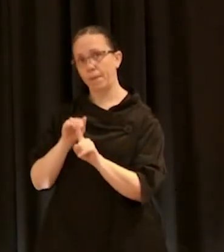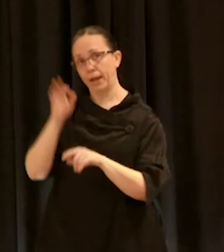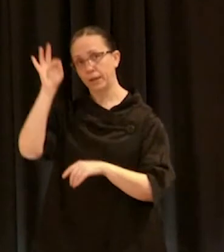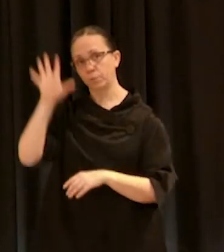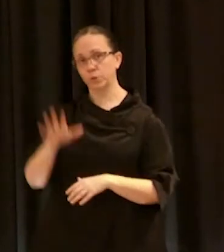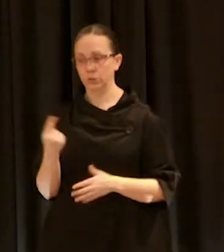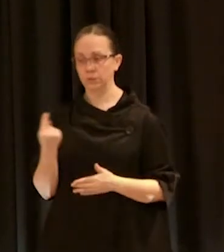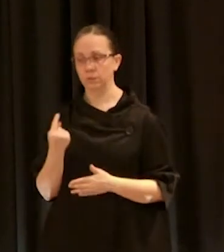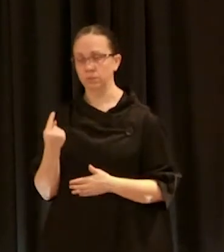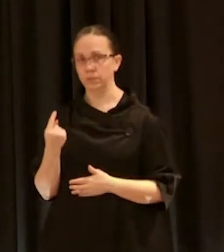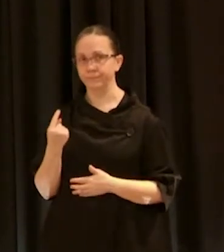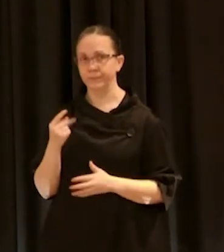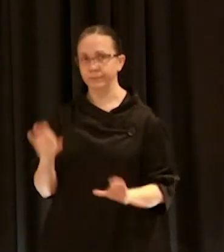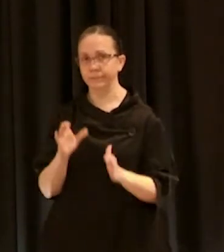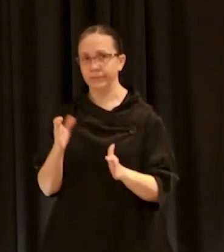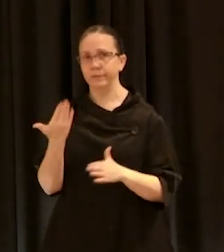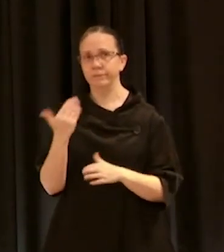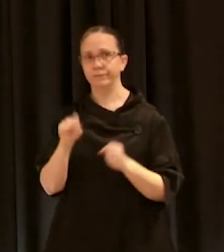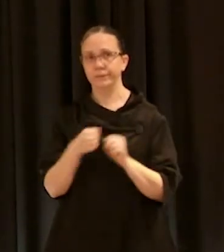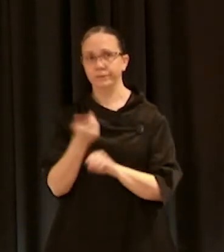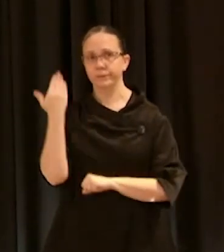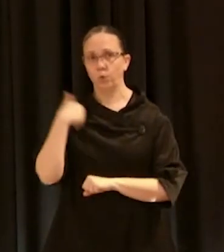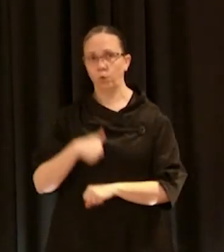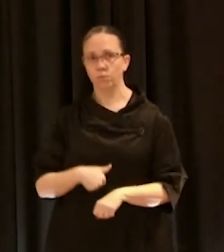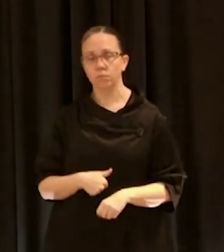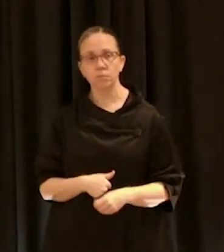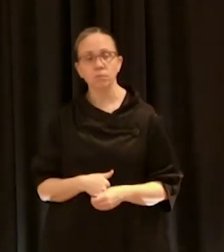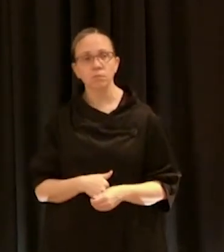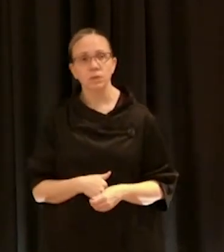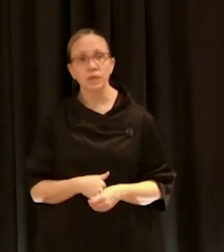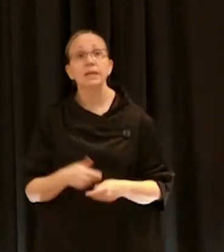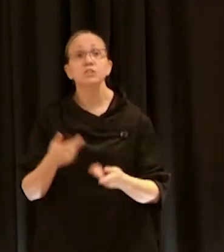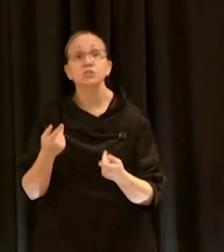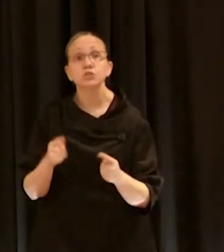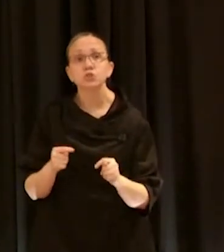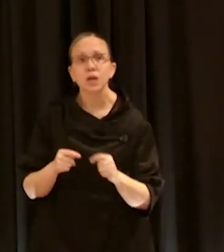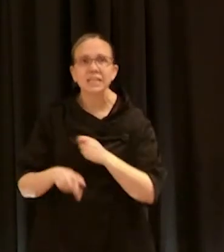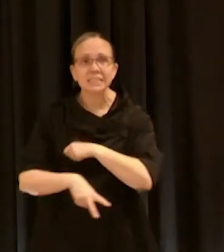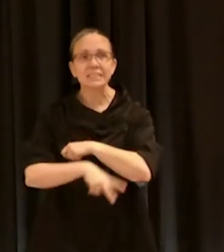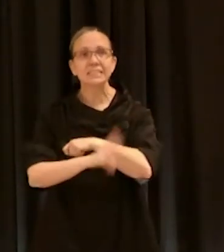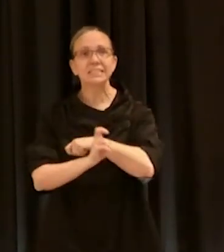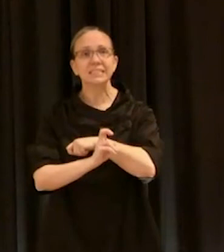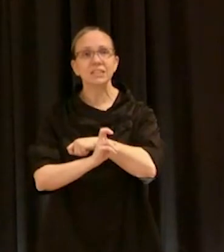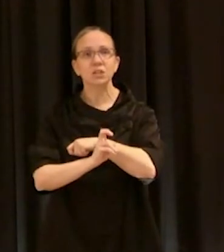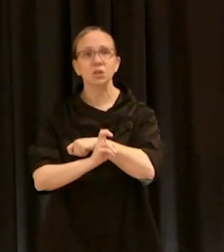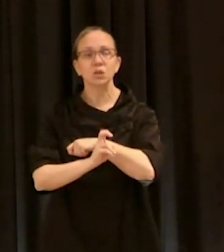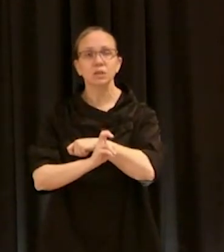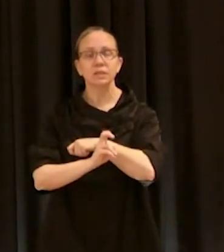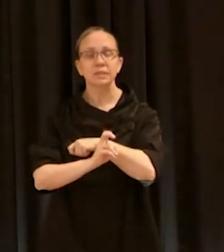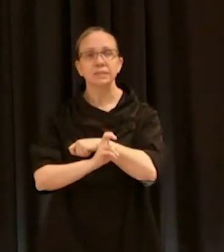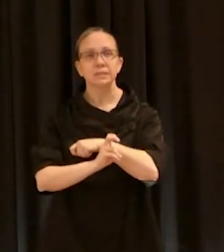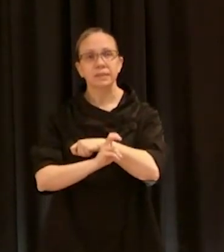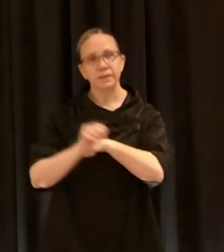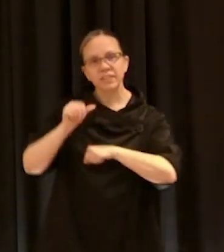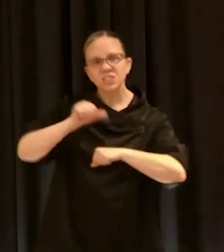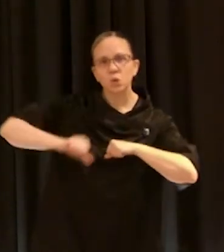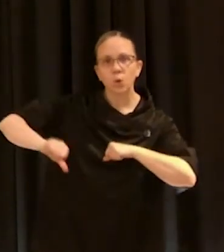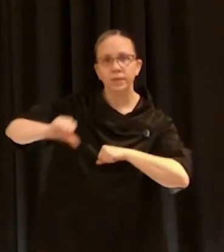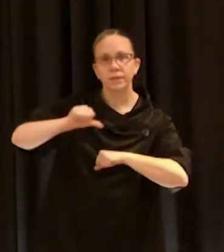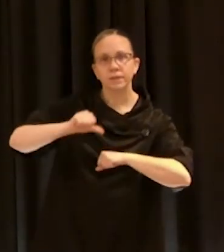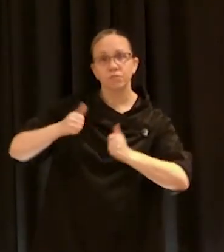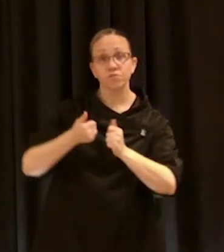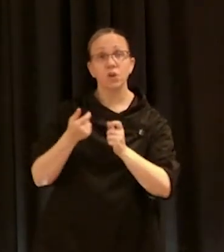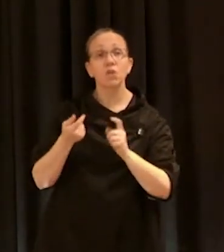preacher of something he did 15 years ago just to try to steal the thunder from that